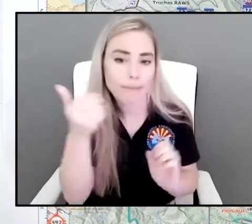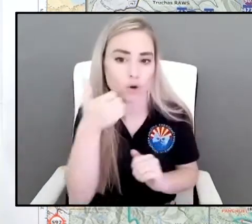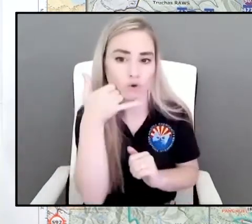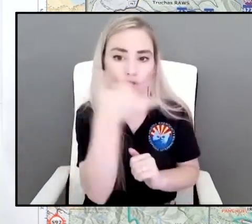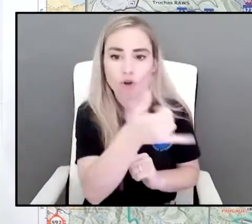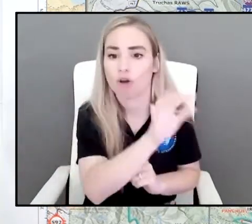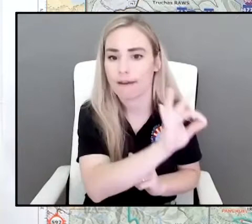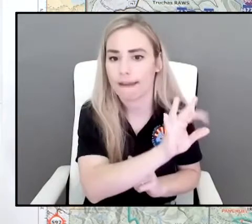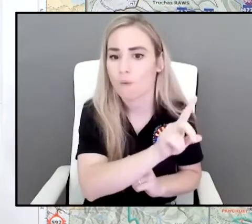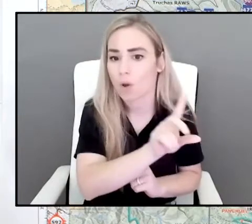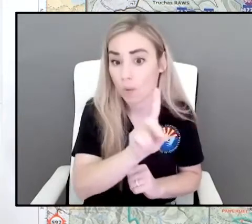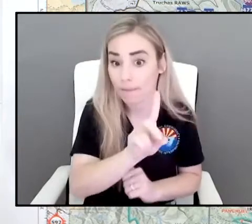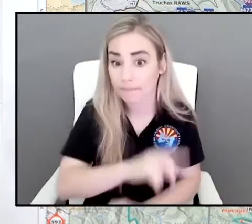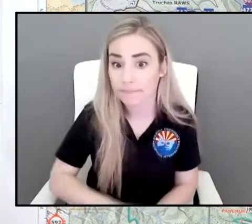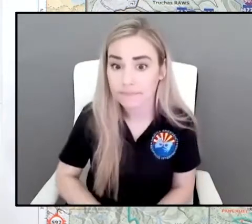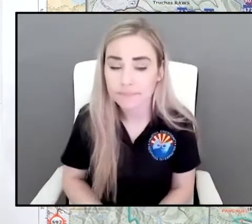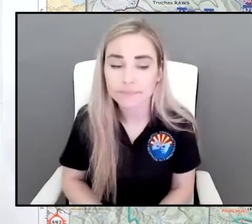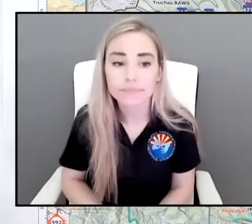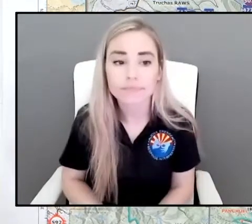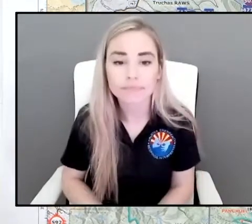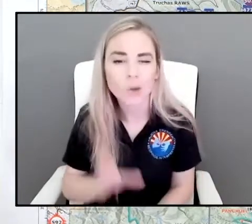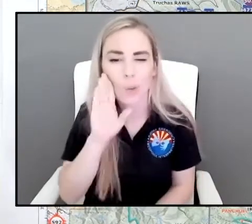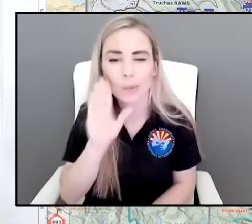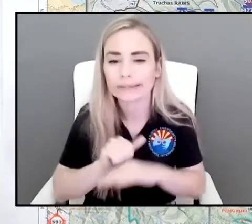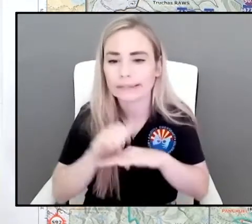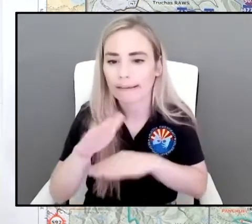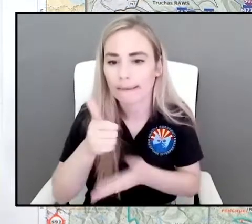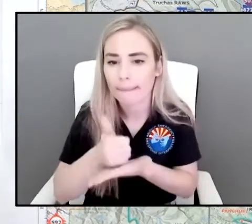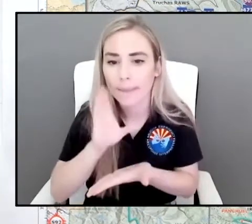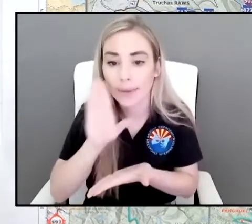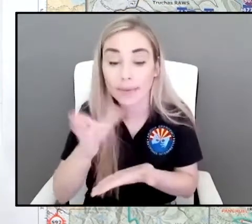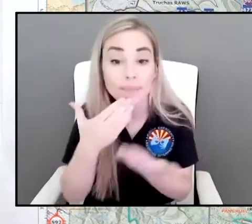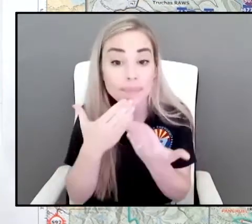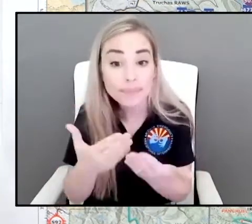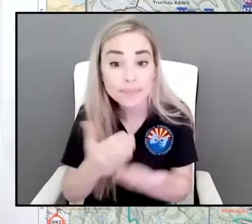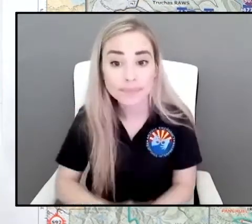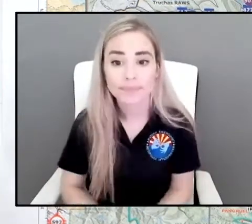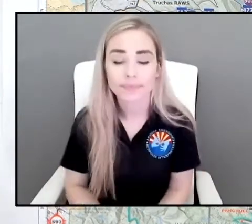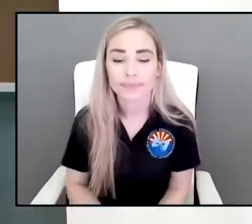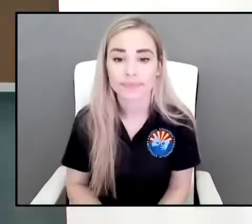hesitate to call 911, and we'll get some help out to you. Thank you.